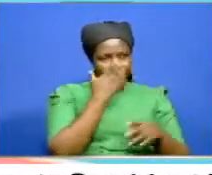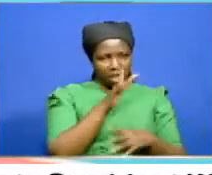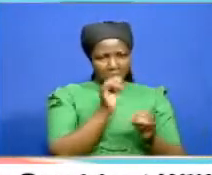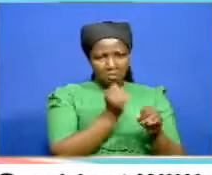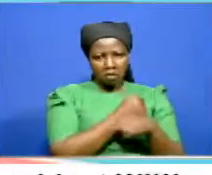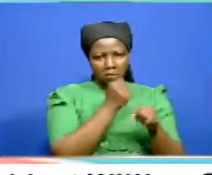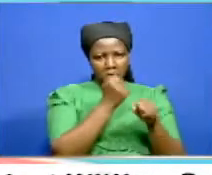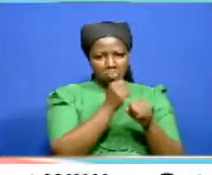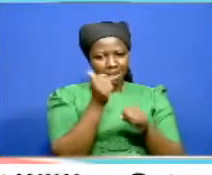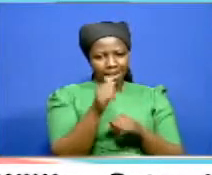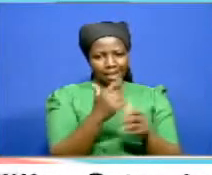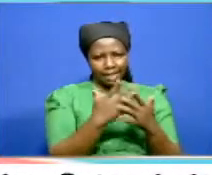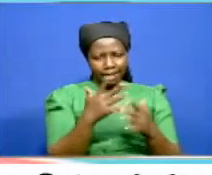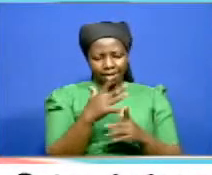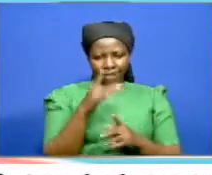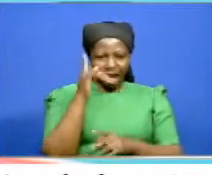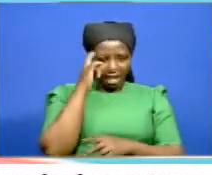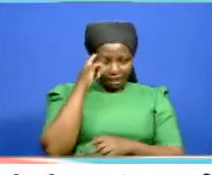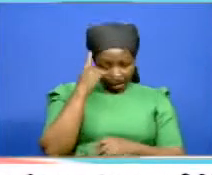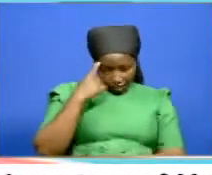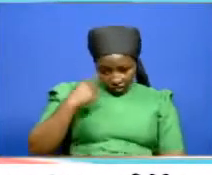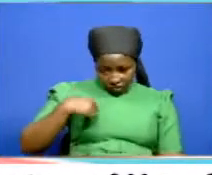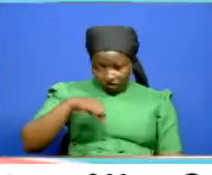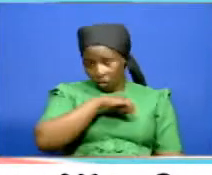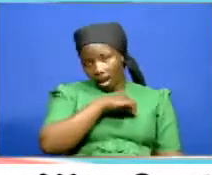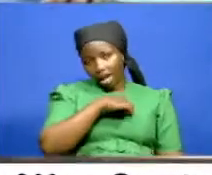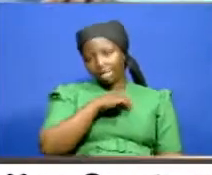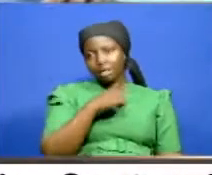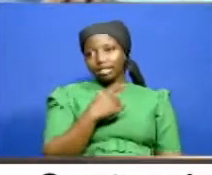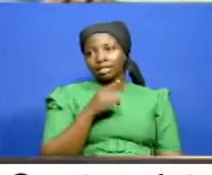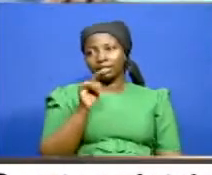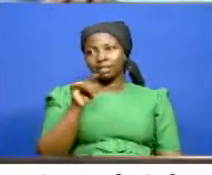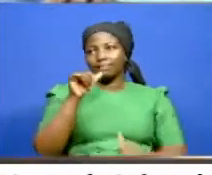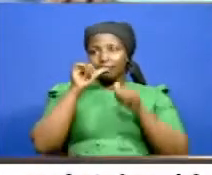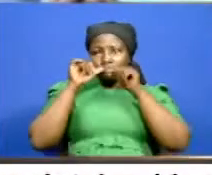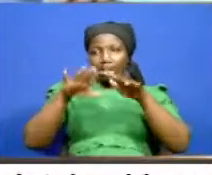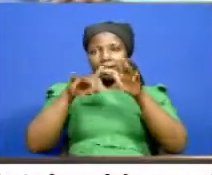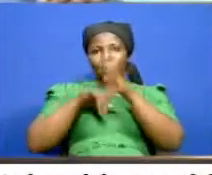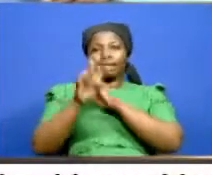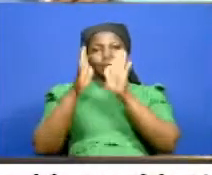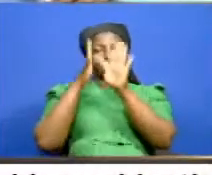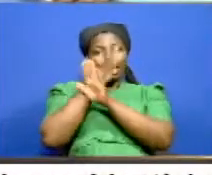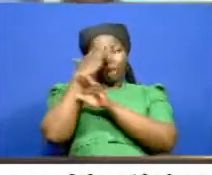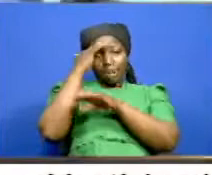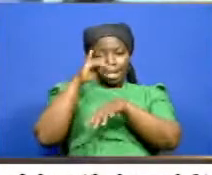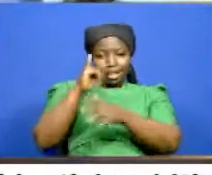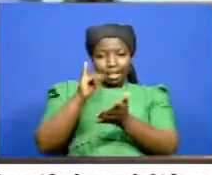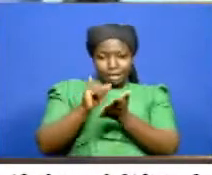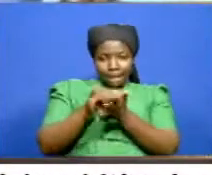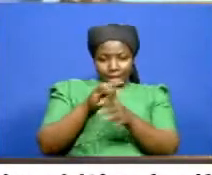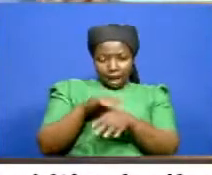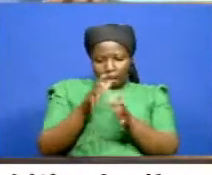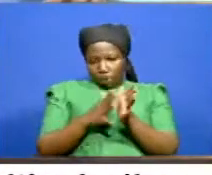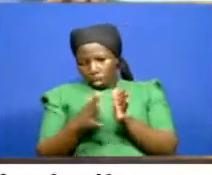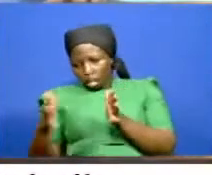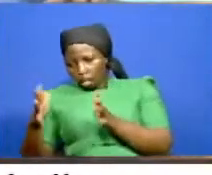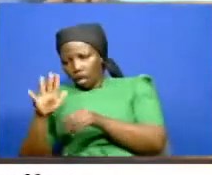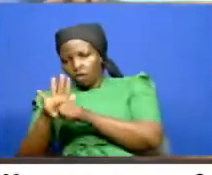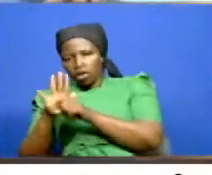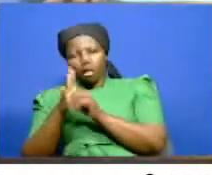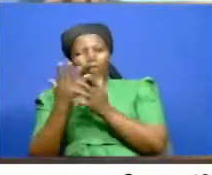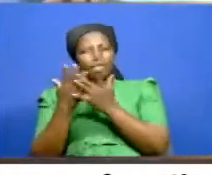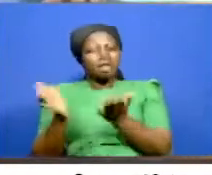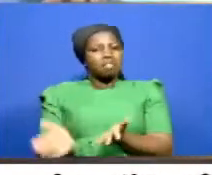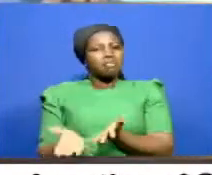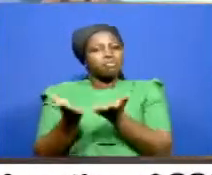Yeah, for us, I think it was a blessing in this case, because it's during that period that a lot of things picked up on our side, because that's the